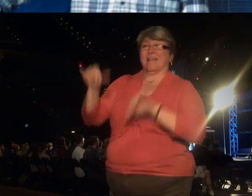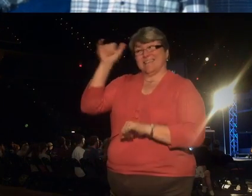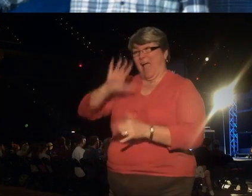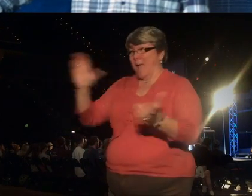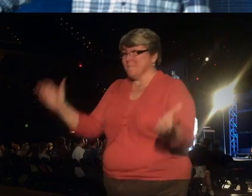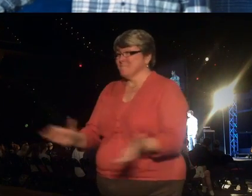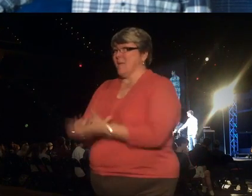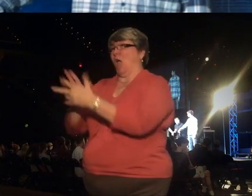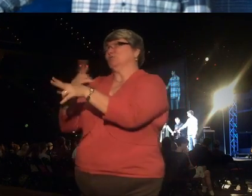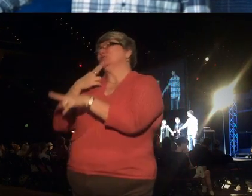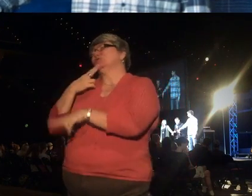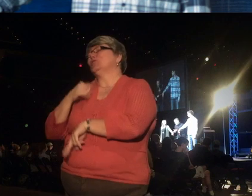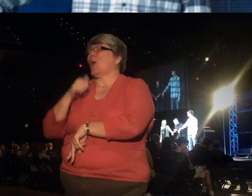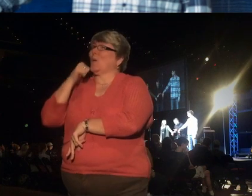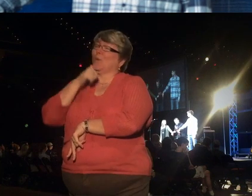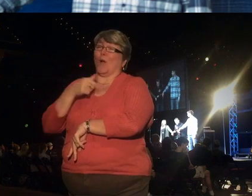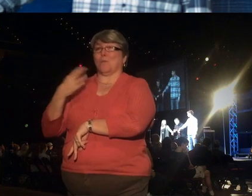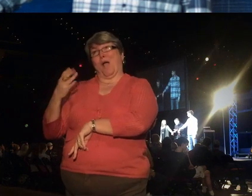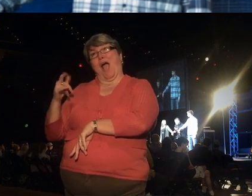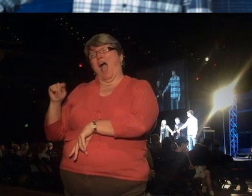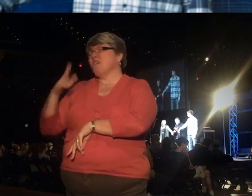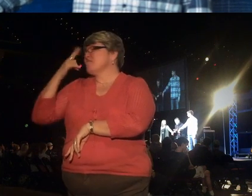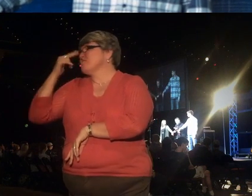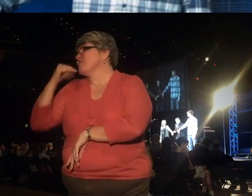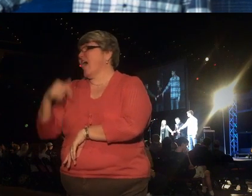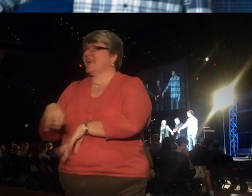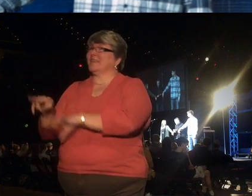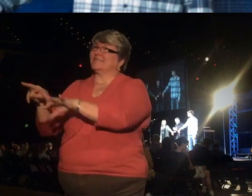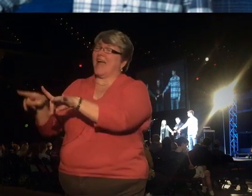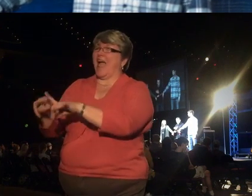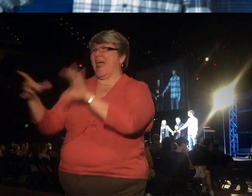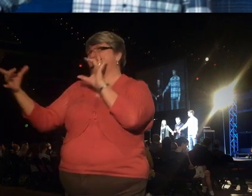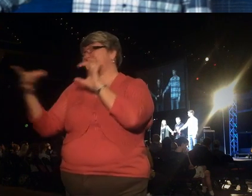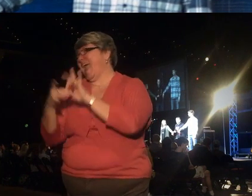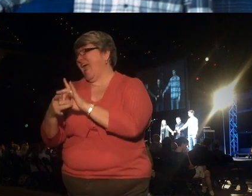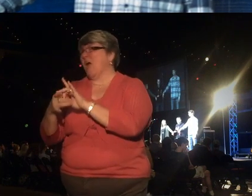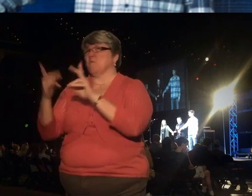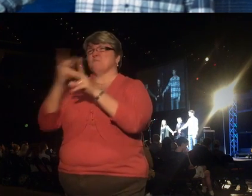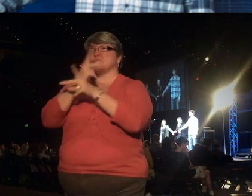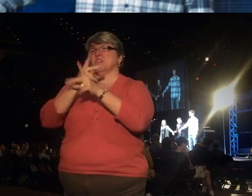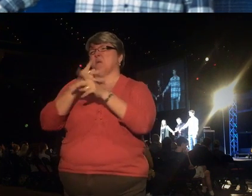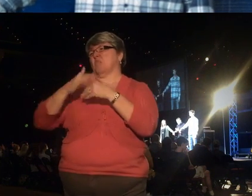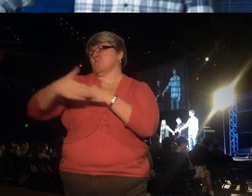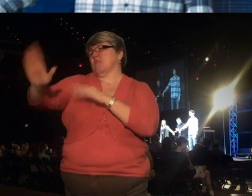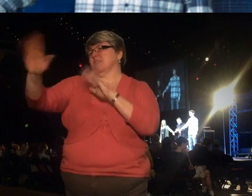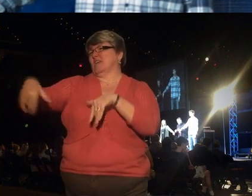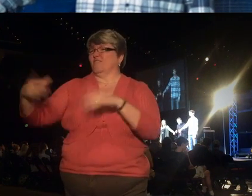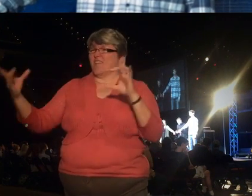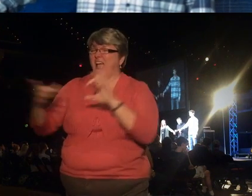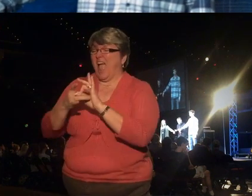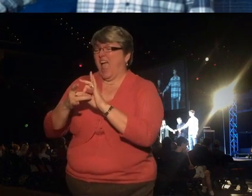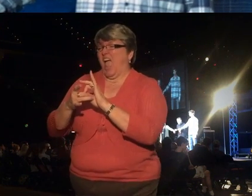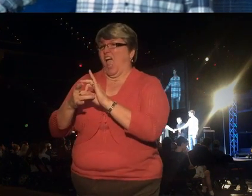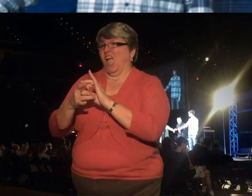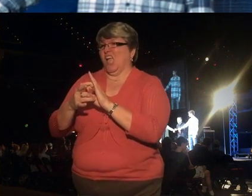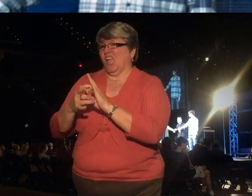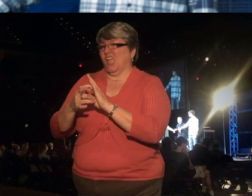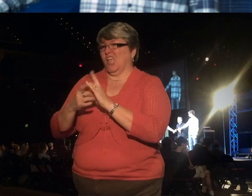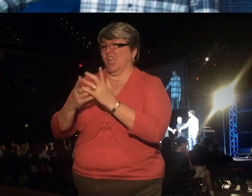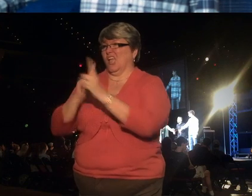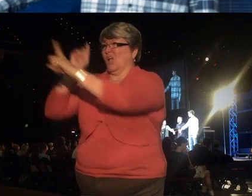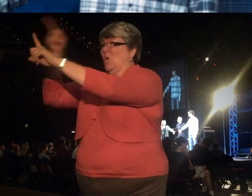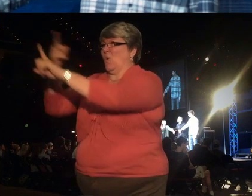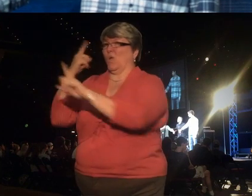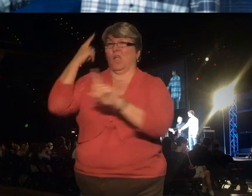she was cute, because she was hot, she was funny, she was witty, and they just linked up and said, we'll figure out the rest later. And as they got deep into it, they realized they wanted very different